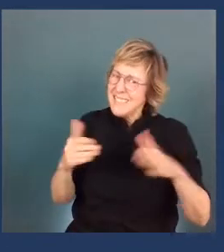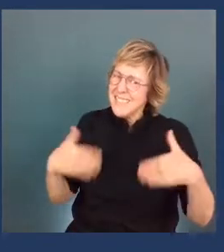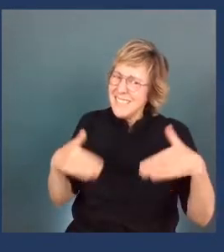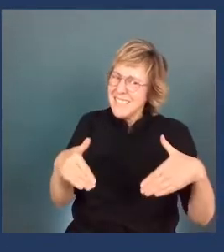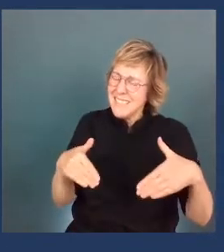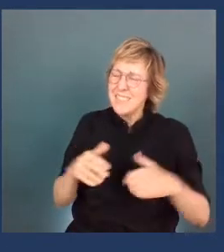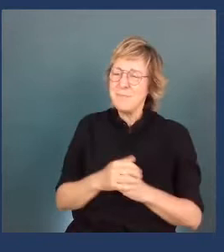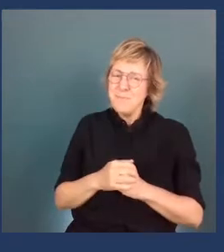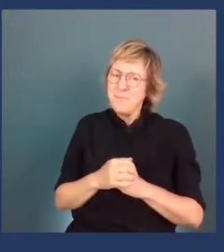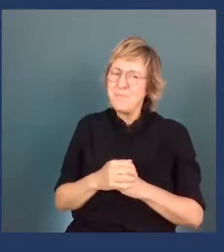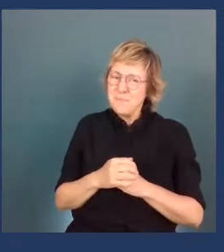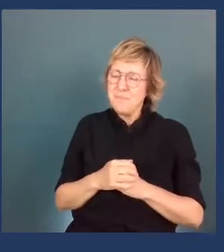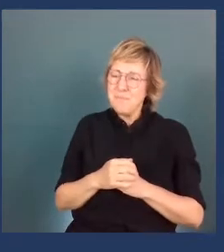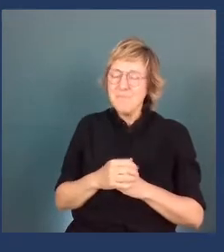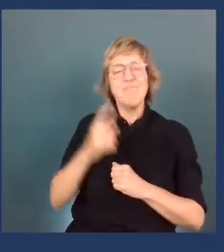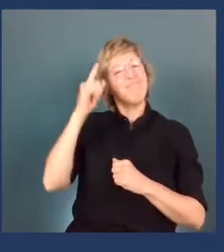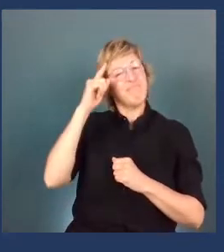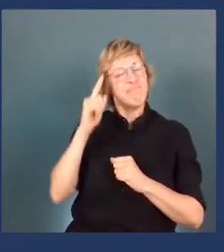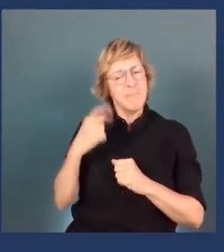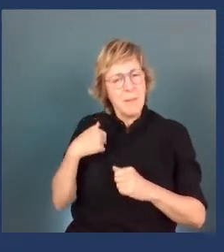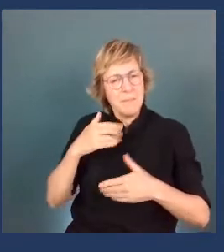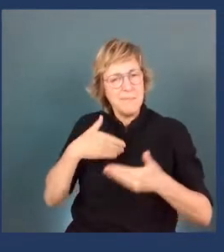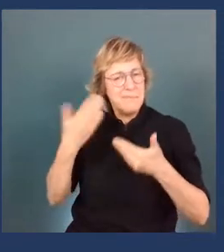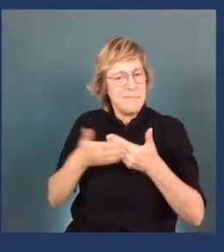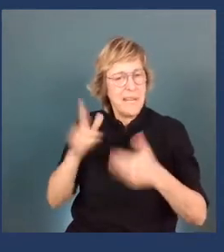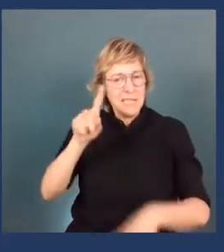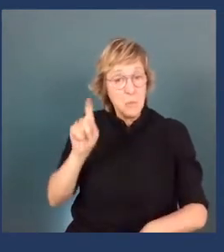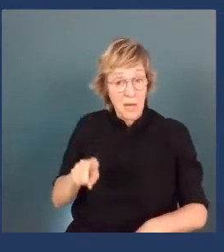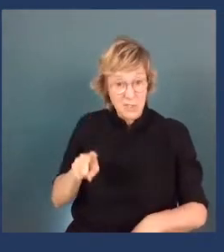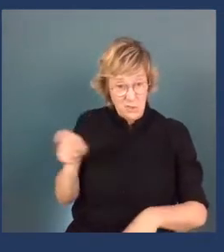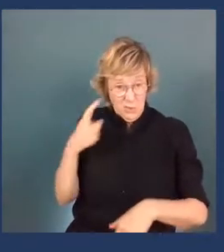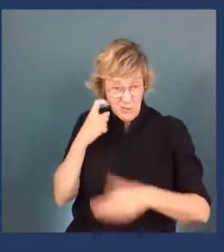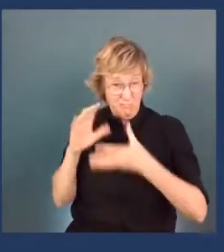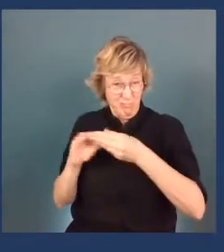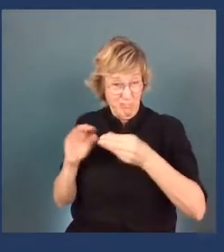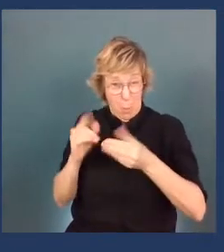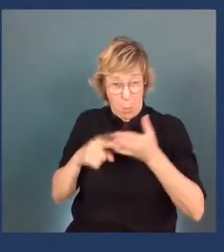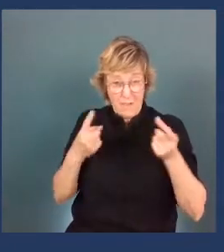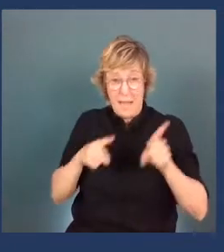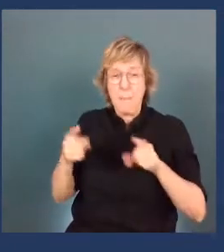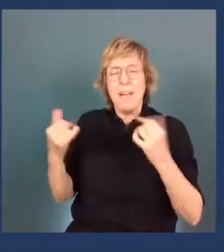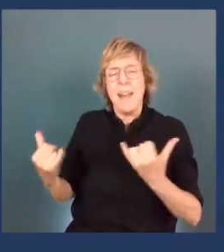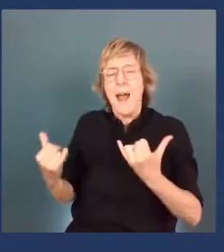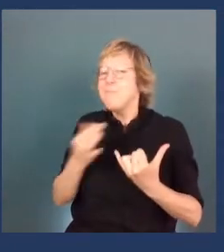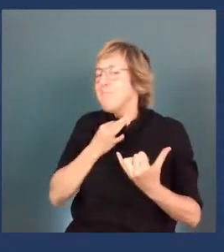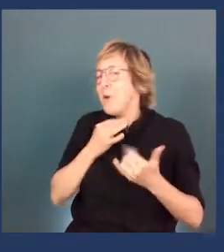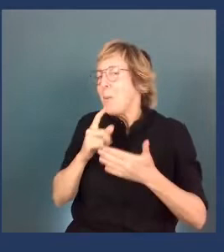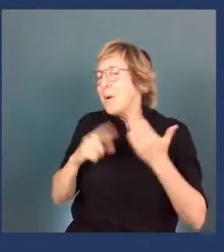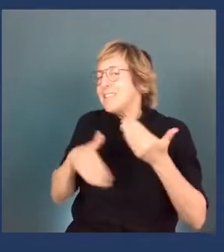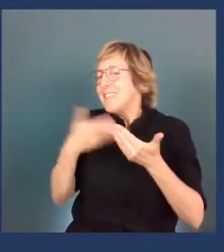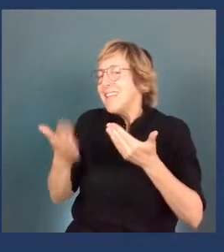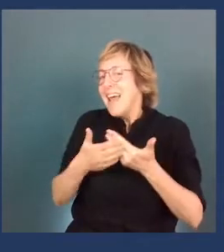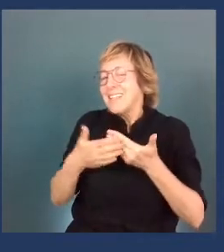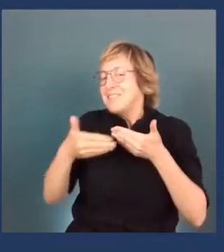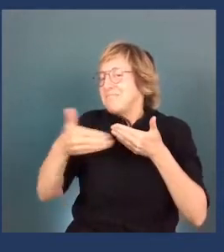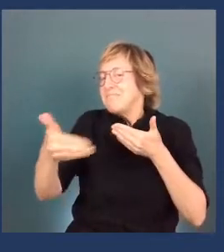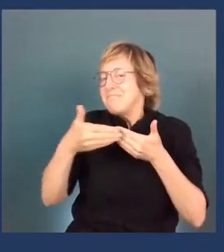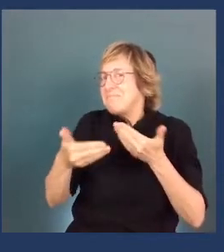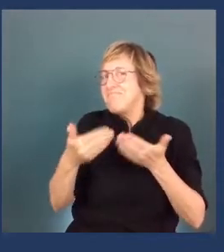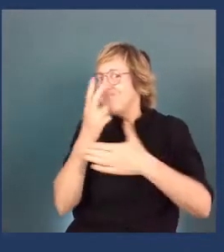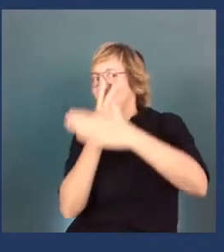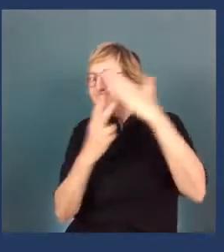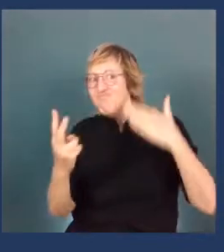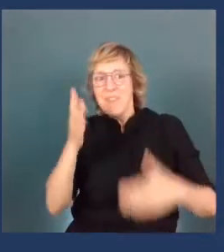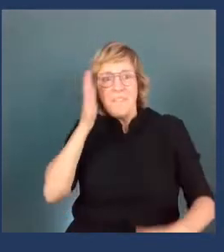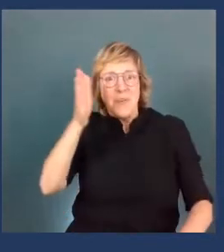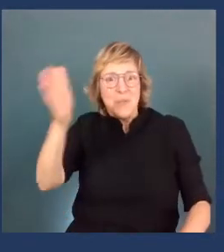And it sort of brings me around to my next question, actually, which is, you know, that's what's happening now. So what about what's next? You know, how do